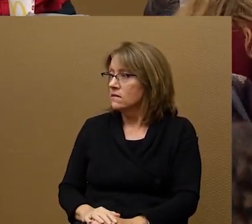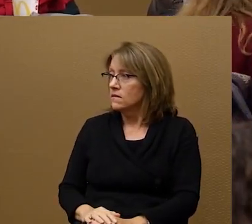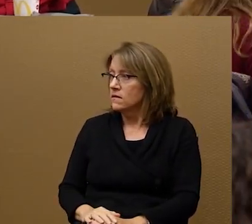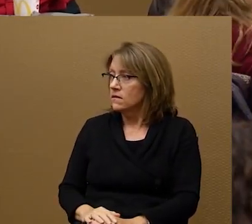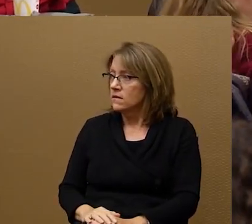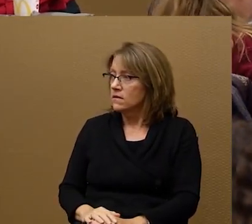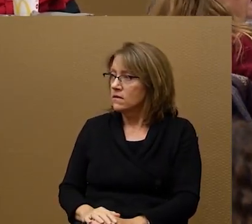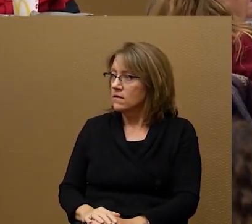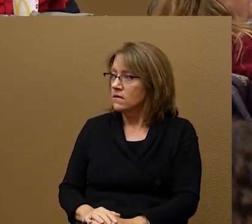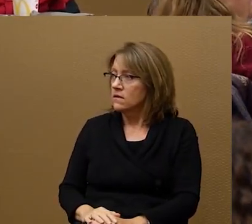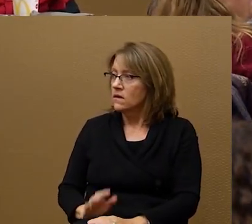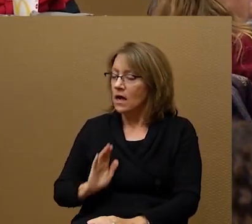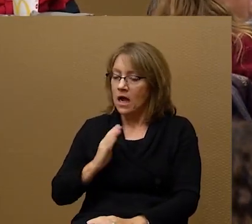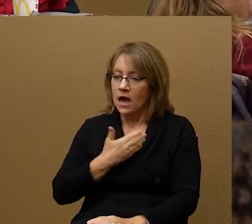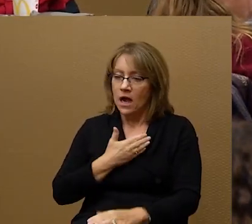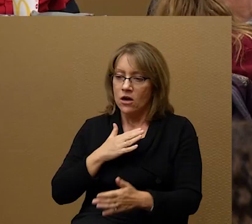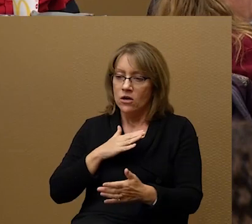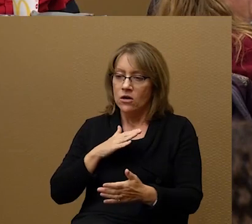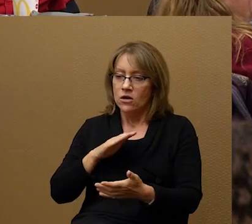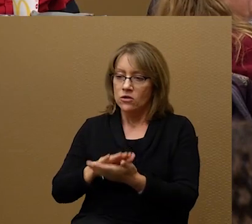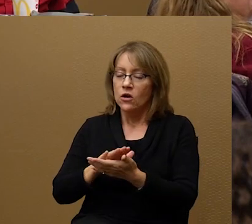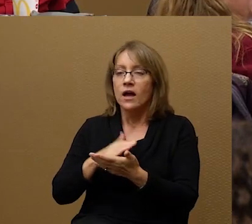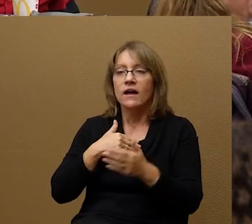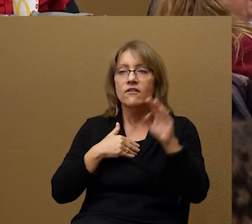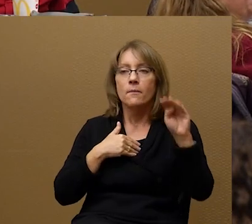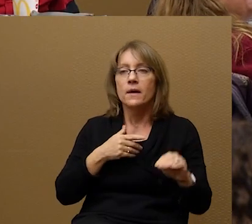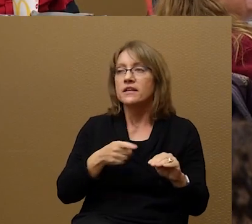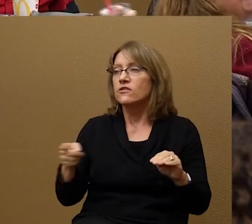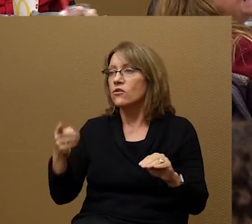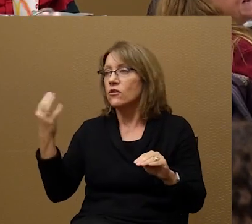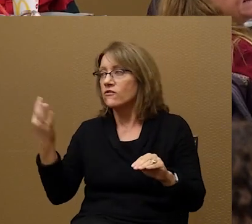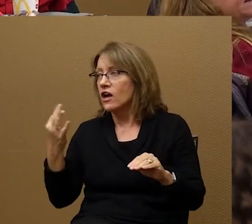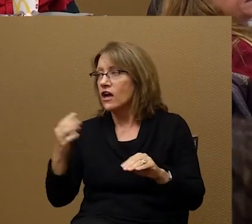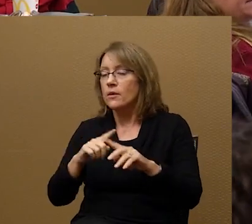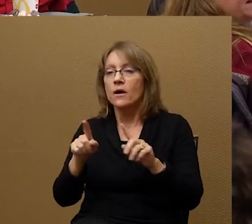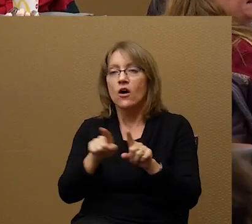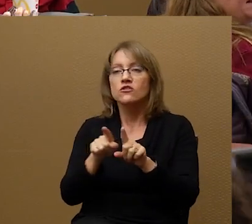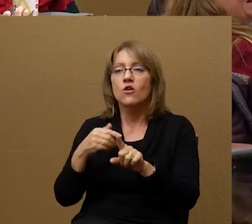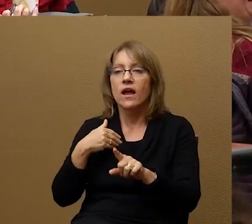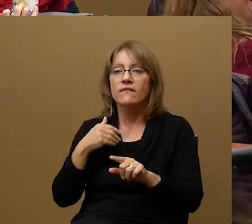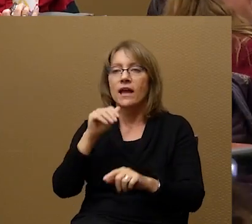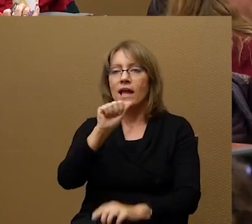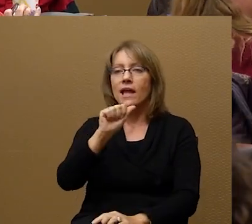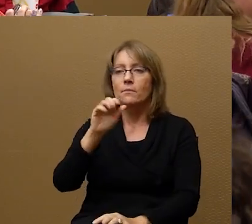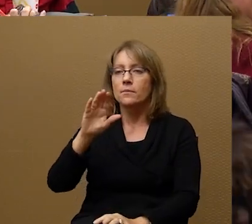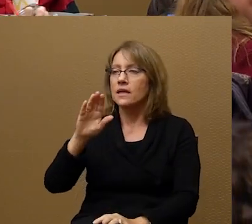Our school has Monday through Friday, but they also have ABCDE days.